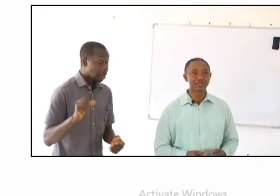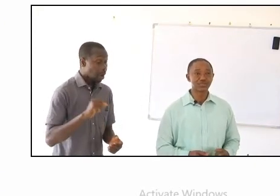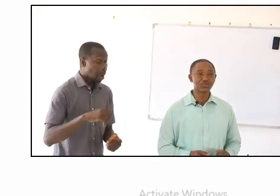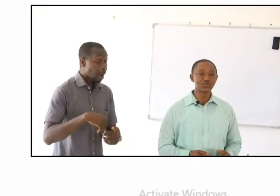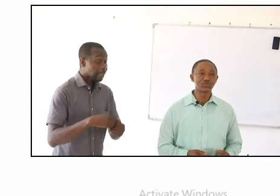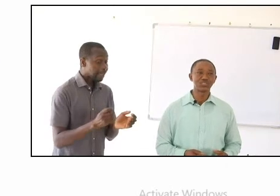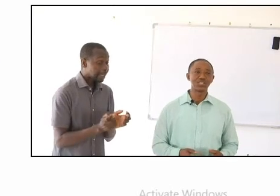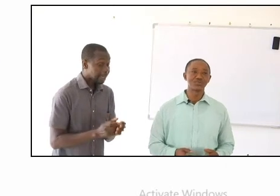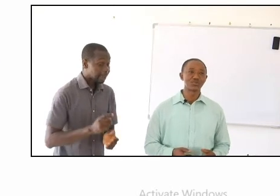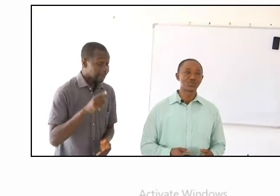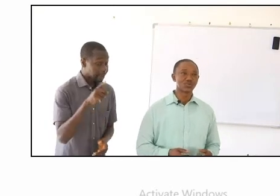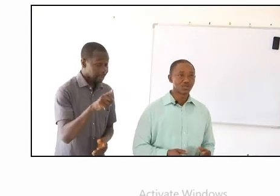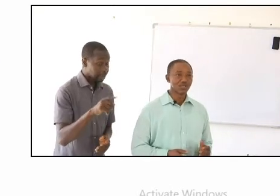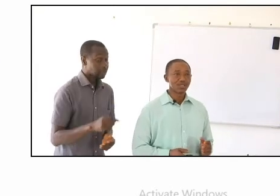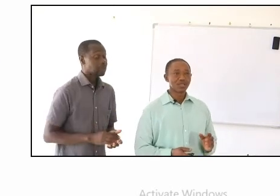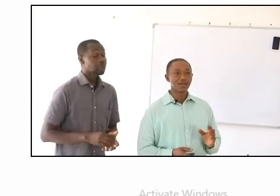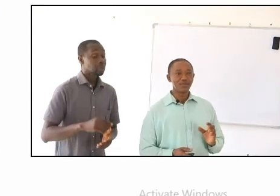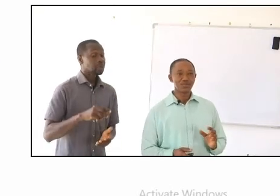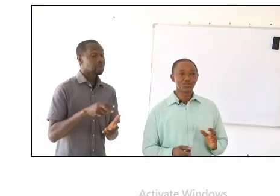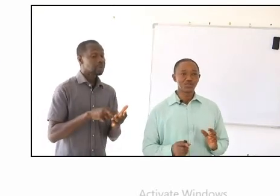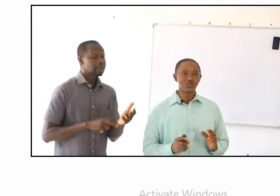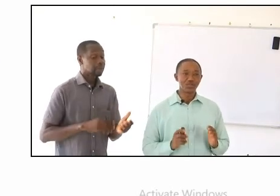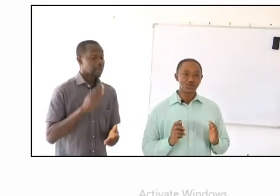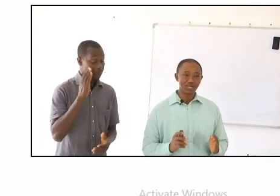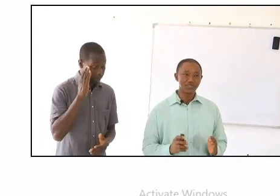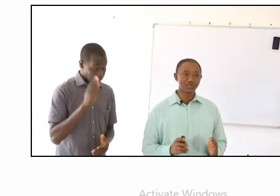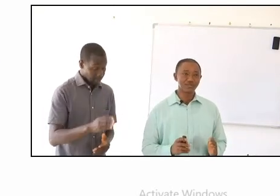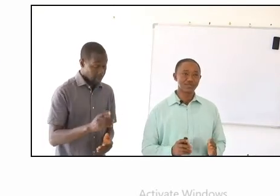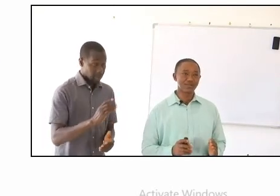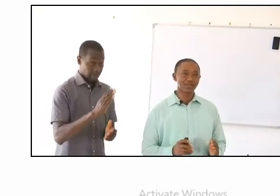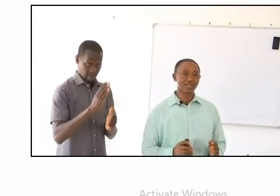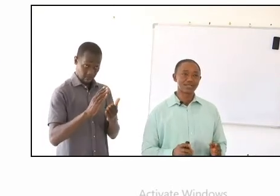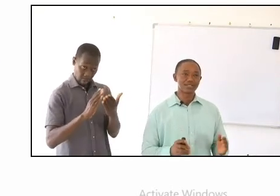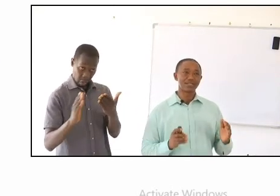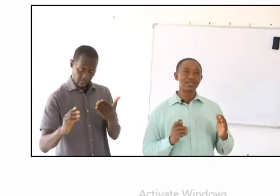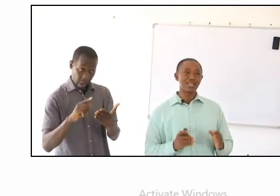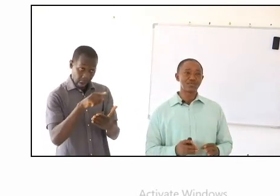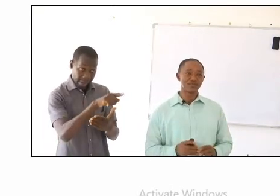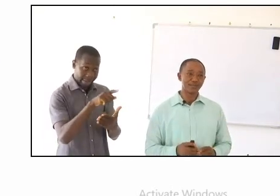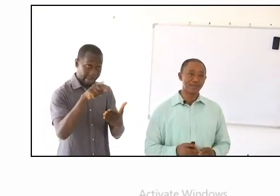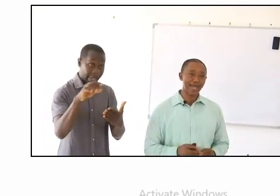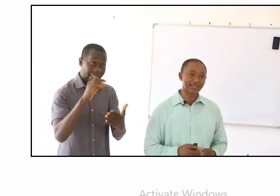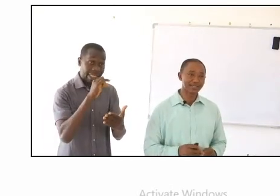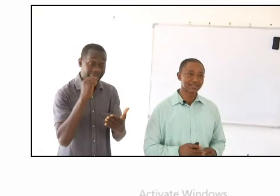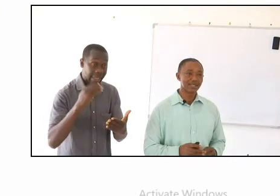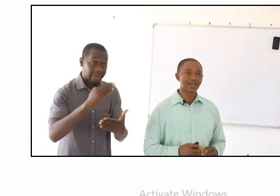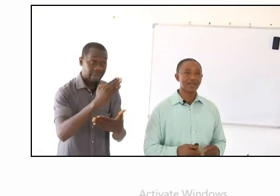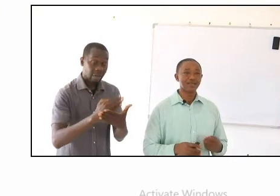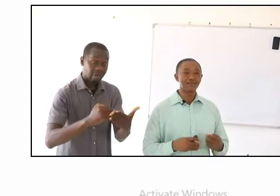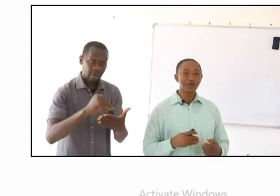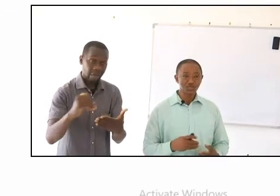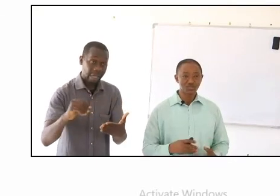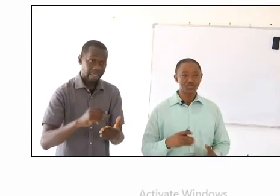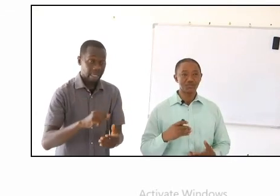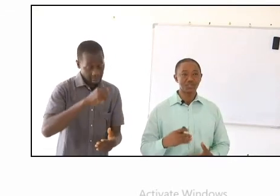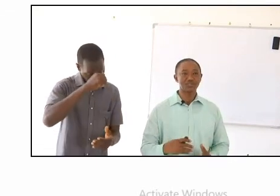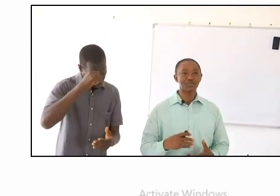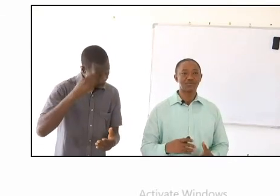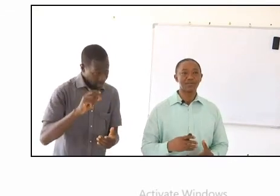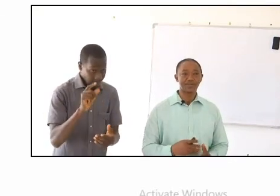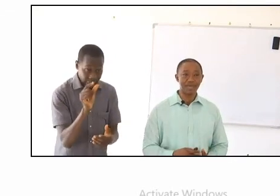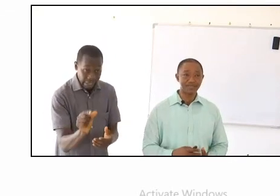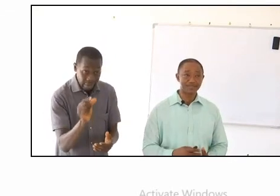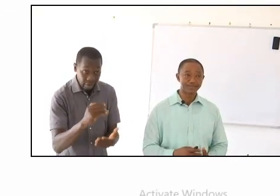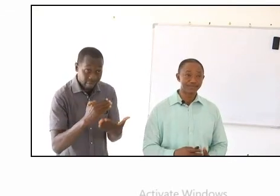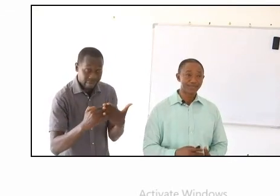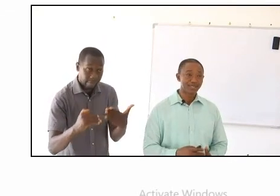class, you need to make sure you know the location of these organs, the names of the parts, and the functions of each of